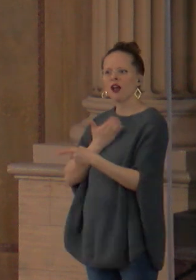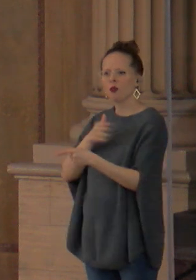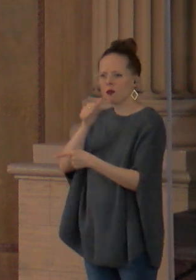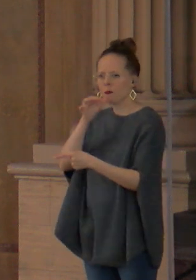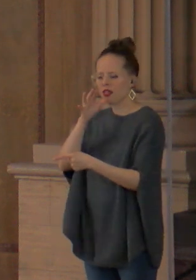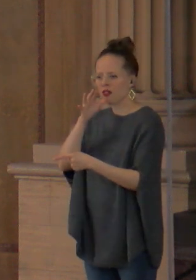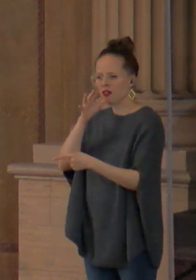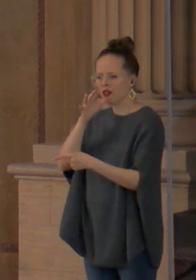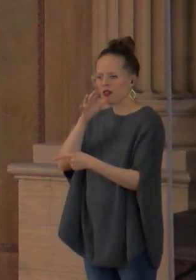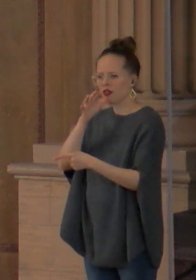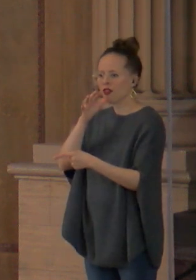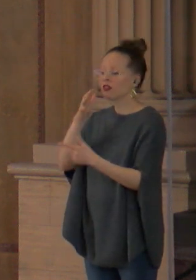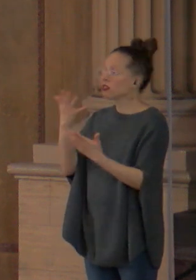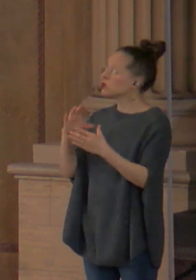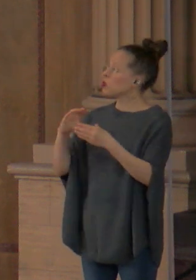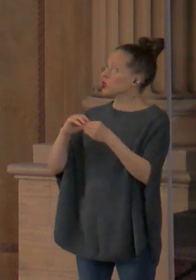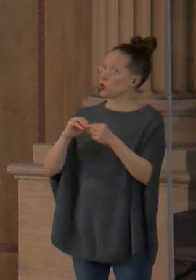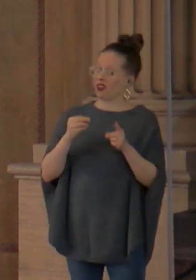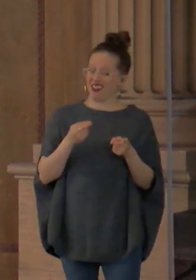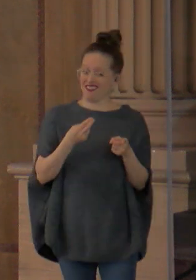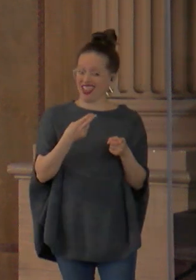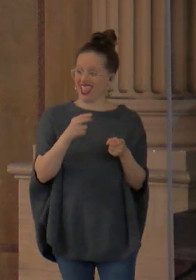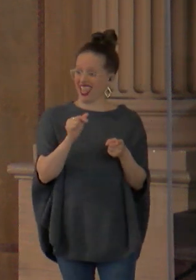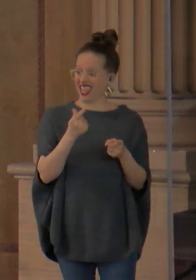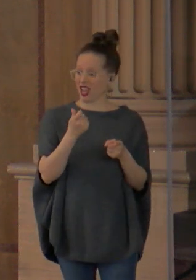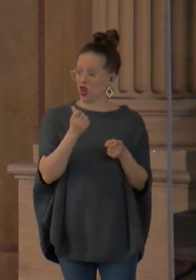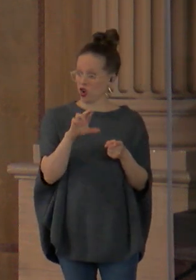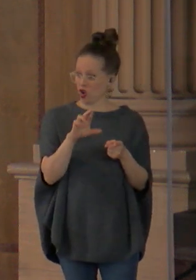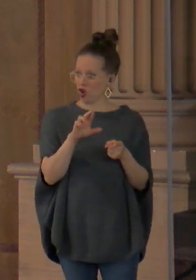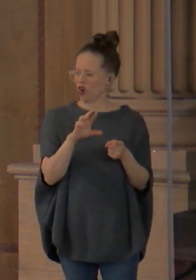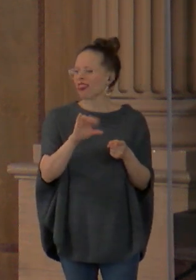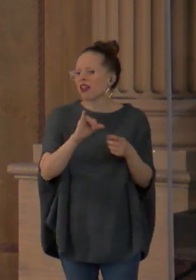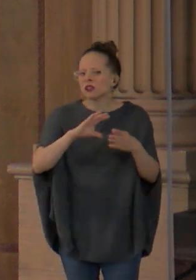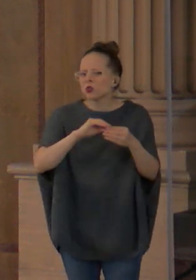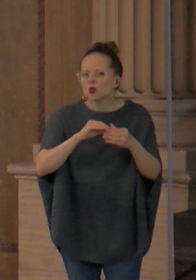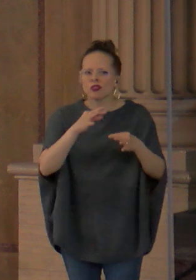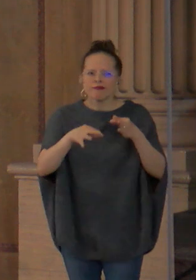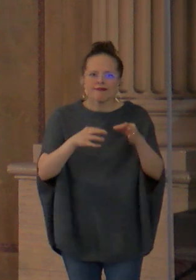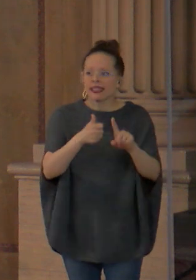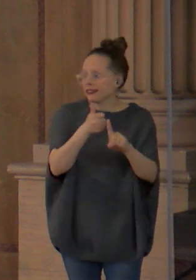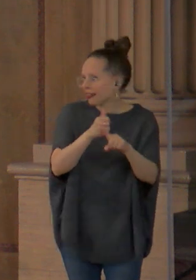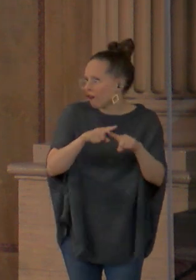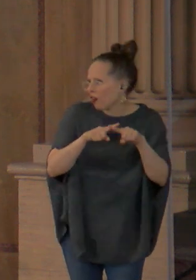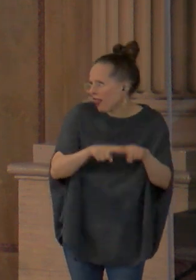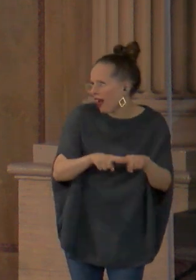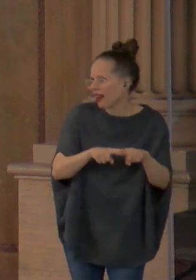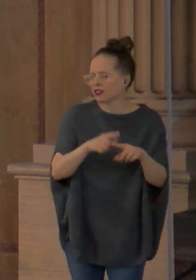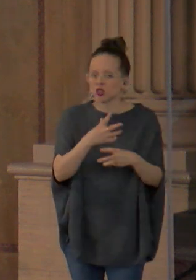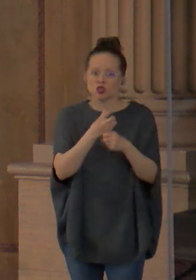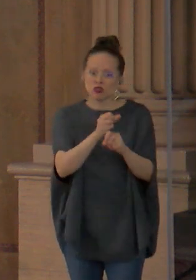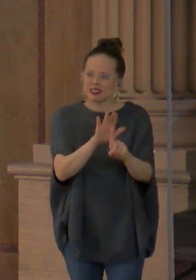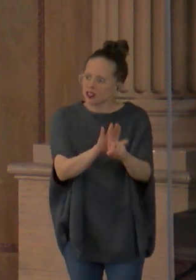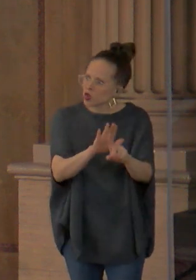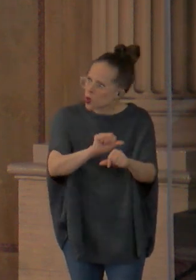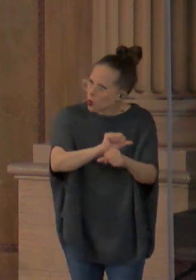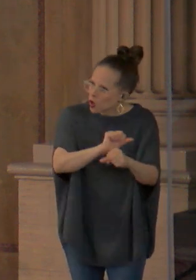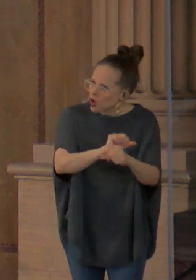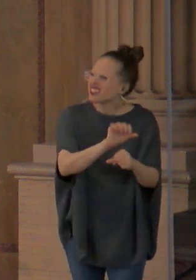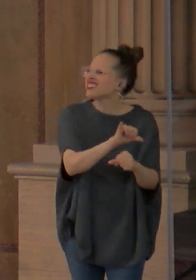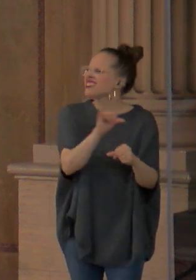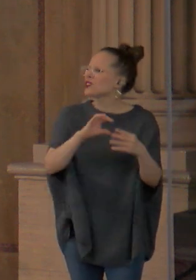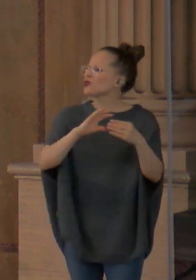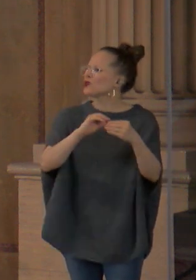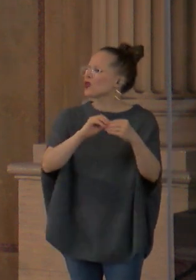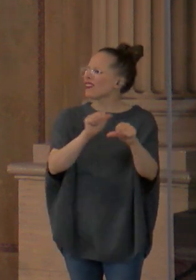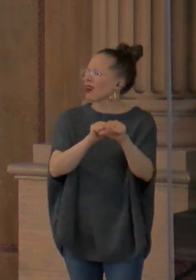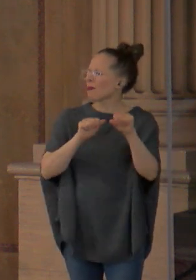And so the story of Hagar, the story of self-reliance, adding my works, trusting my works, is just like the story of Mount Sinai, where